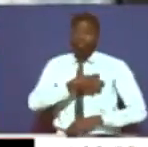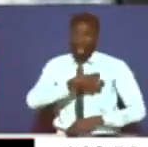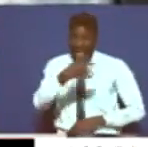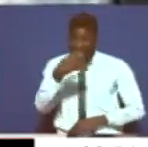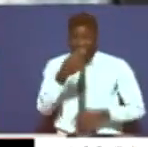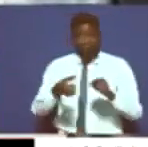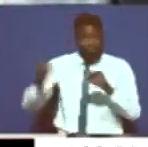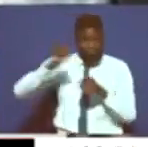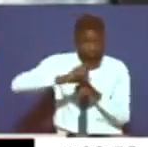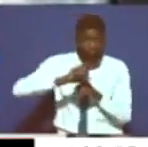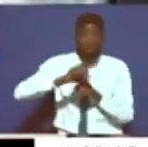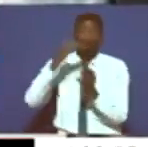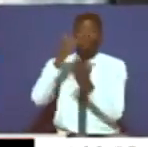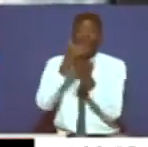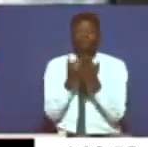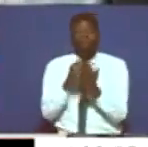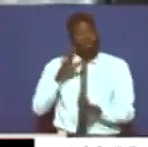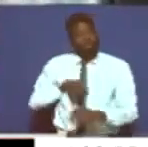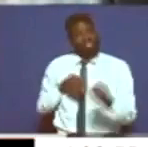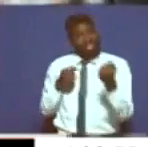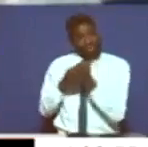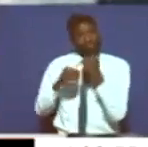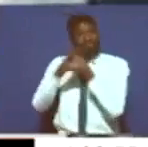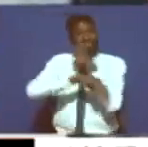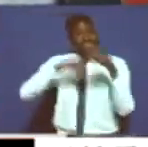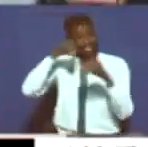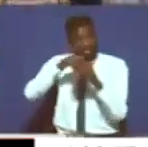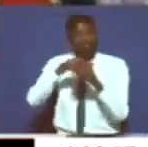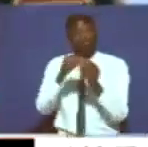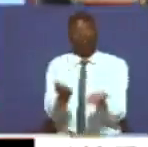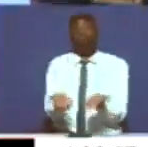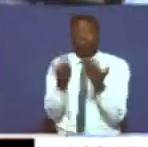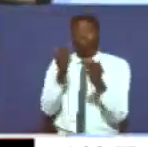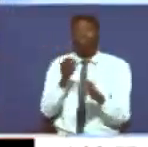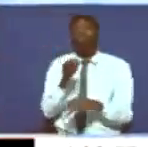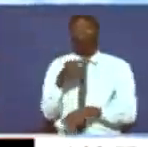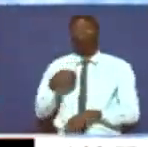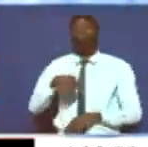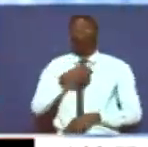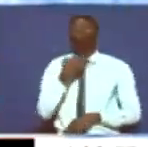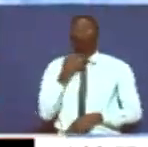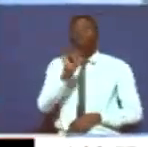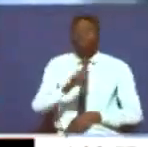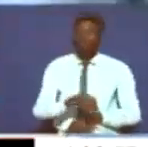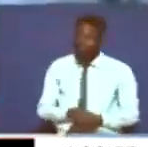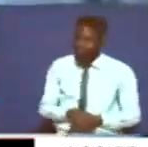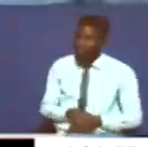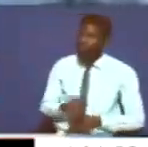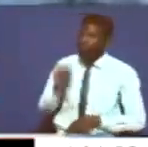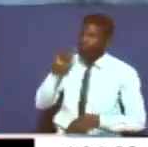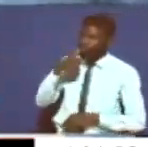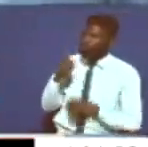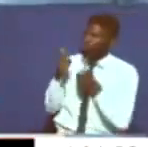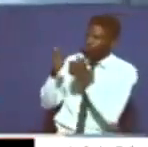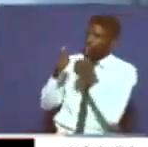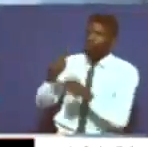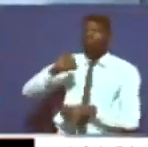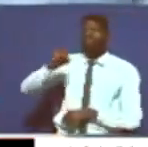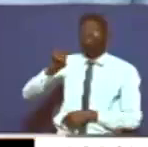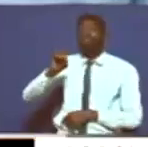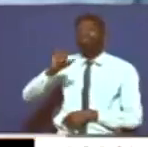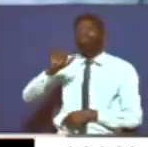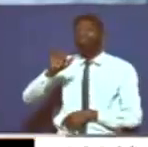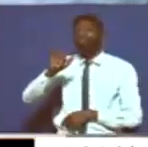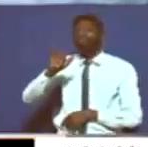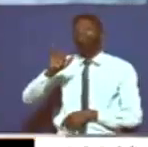support women in this country, and that is the leader we want. Fantastic, Joy. Of course, that is Joy Sharma. She's